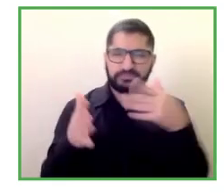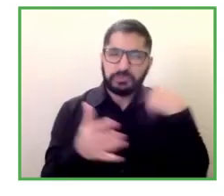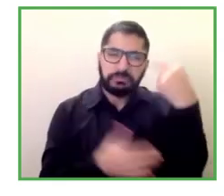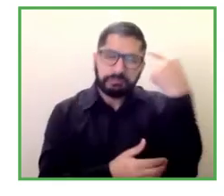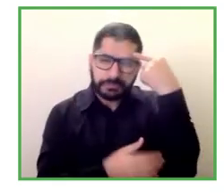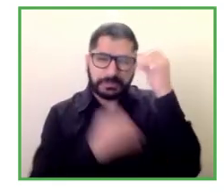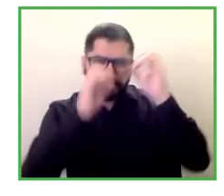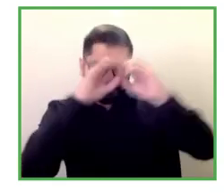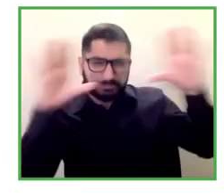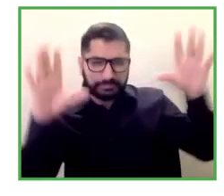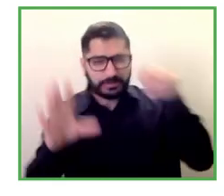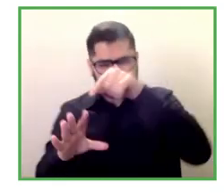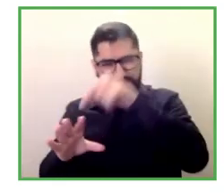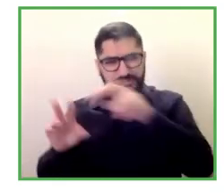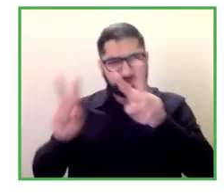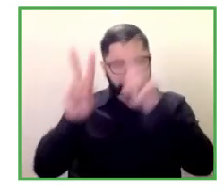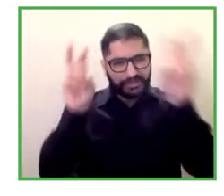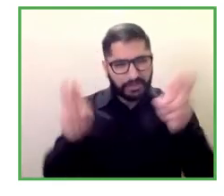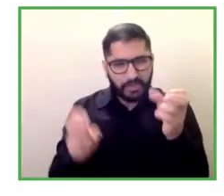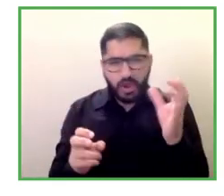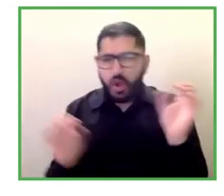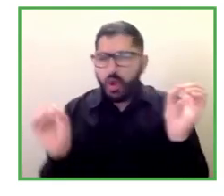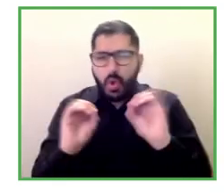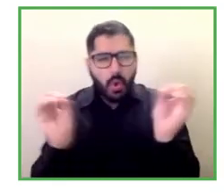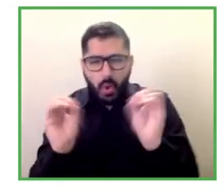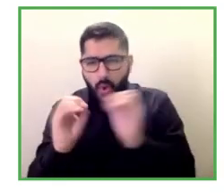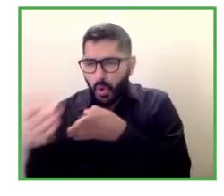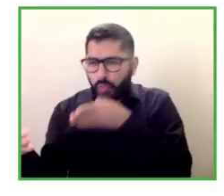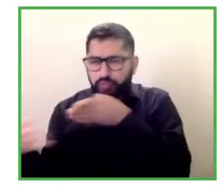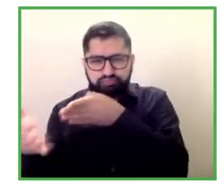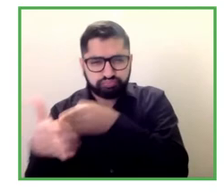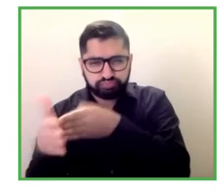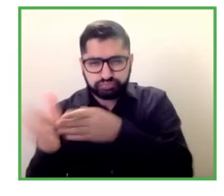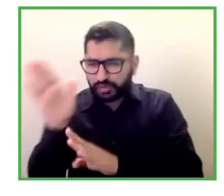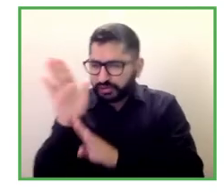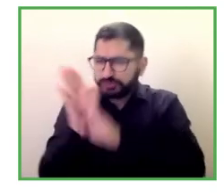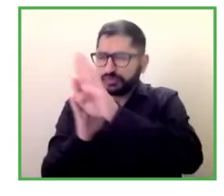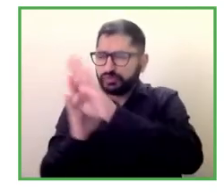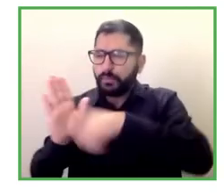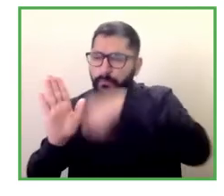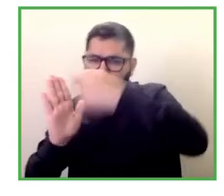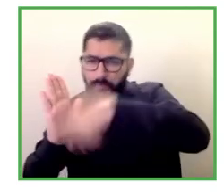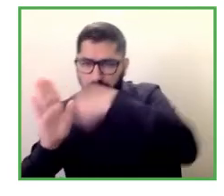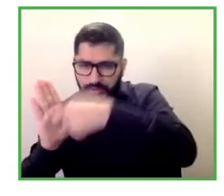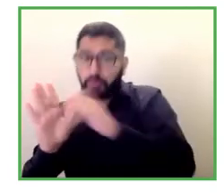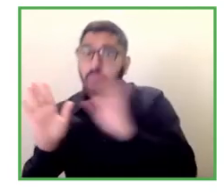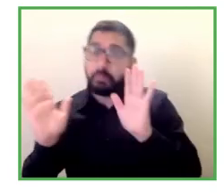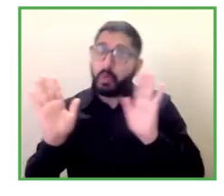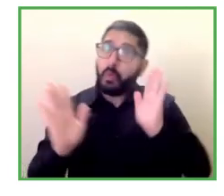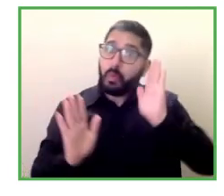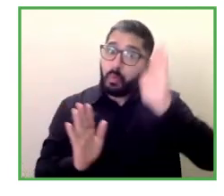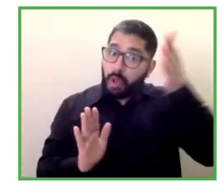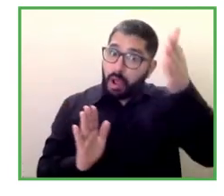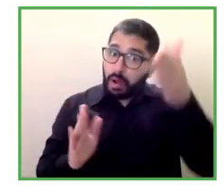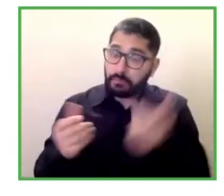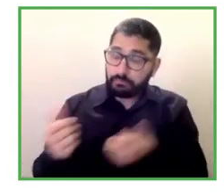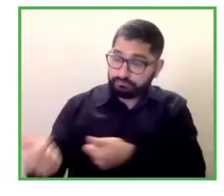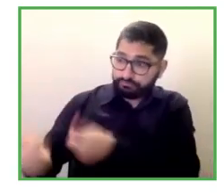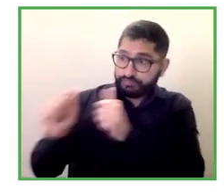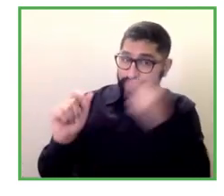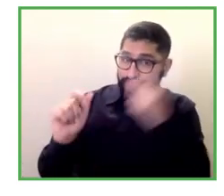that in that way, we haven't had many obstacles in the development. Maybe the biggest challenge that we